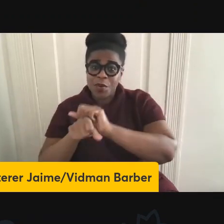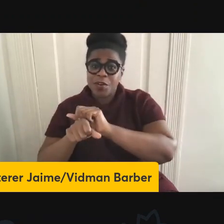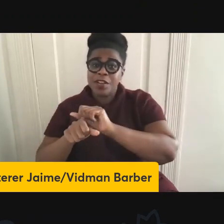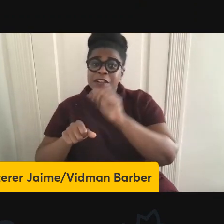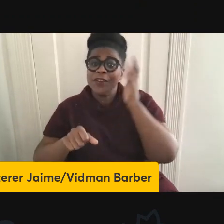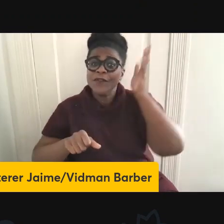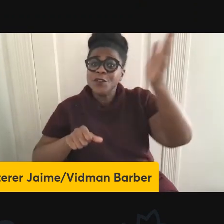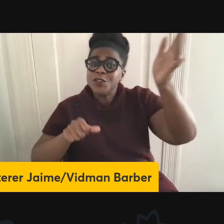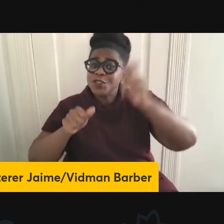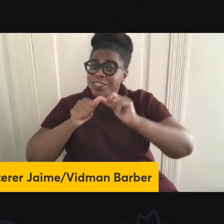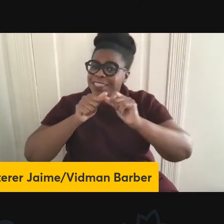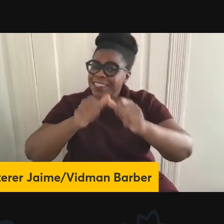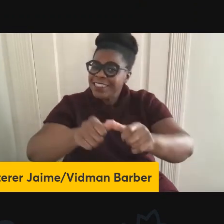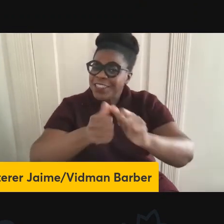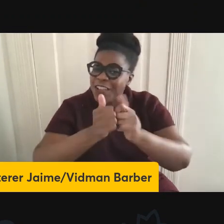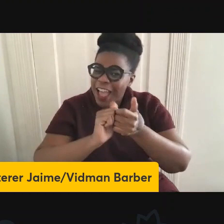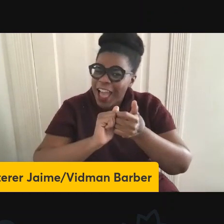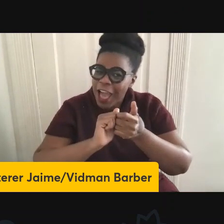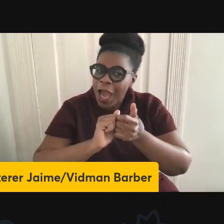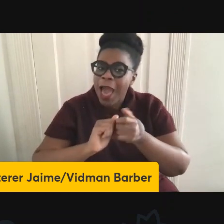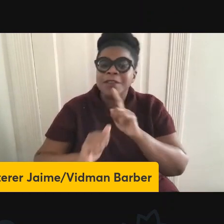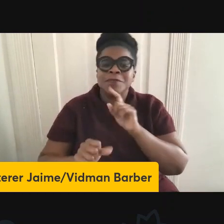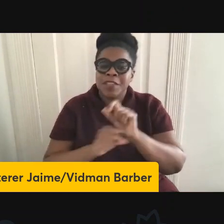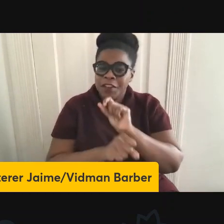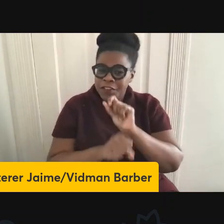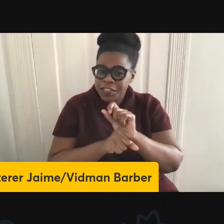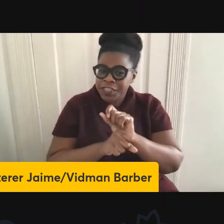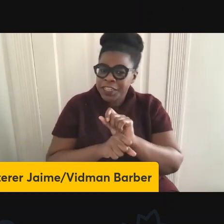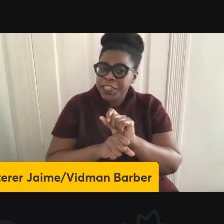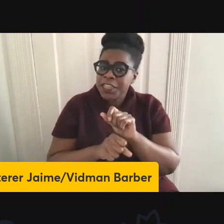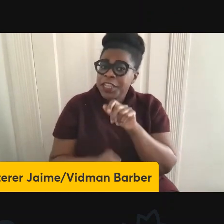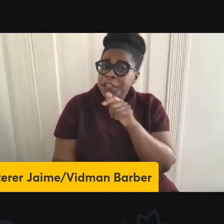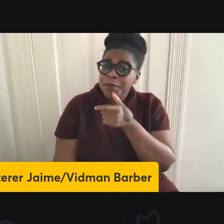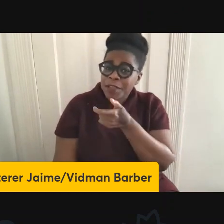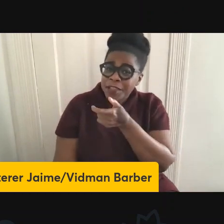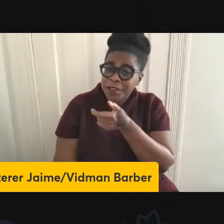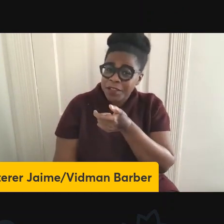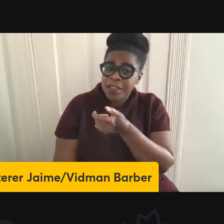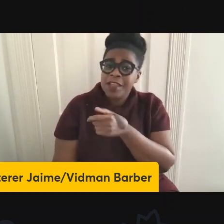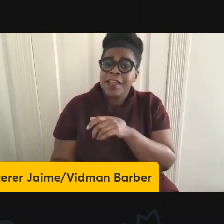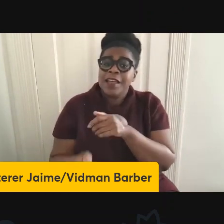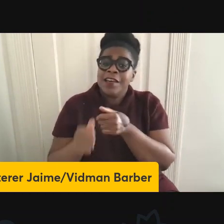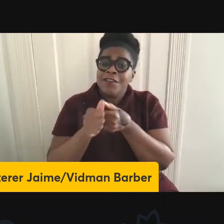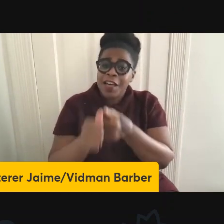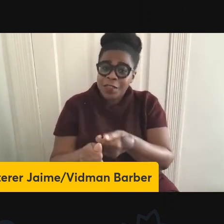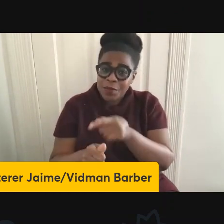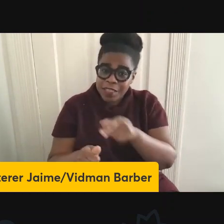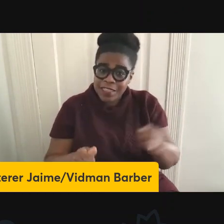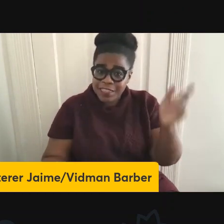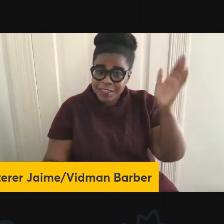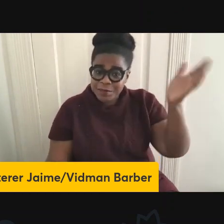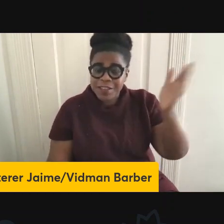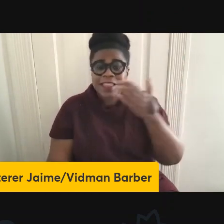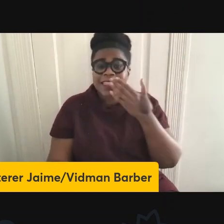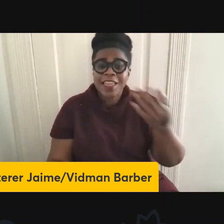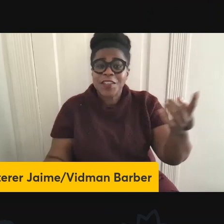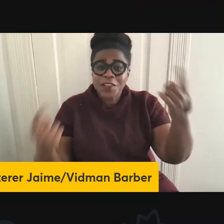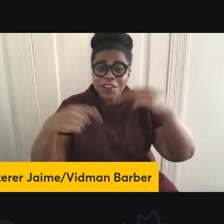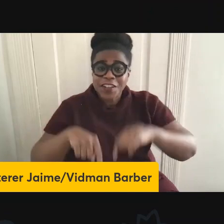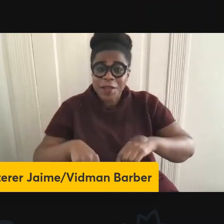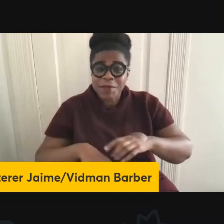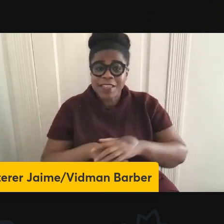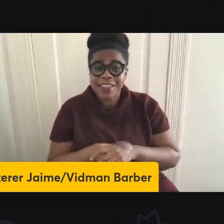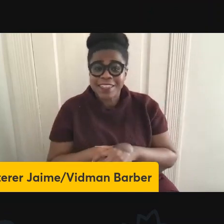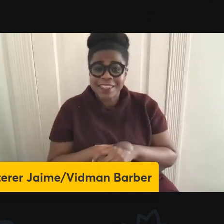future. We'll be definitely following all these amazing speakers. Thank you, everyone, for attending this session.